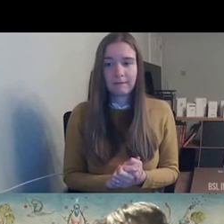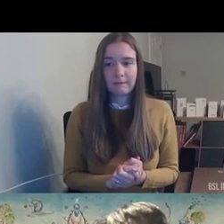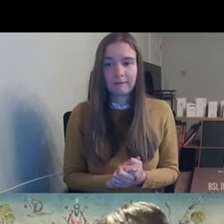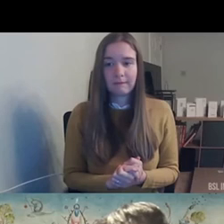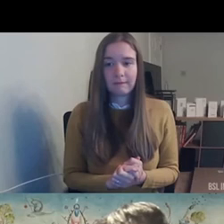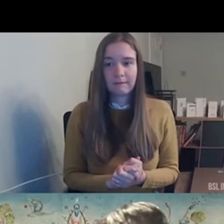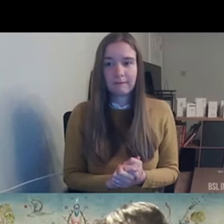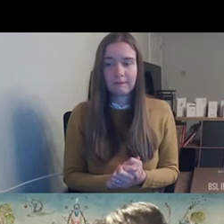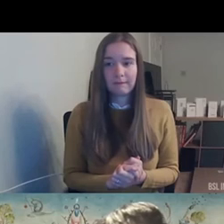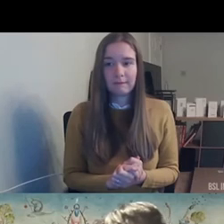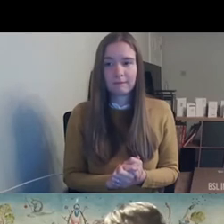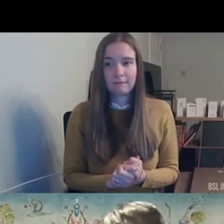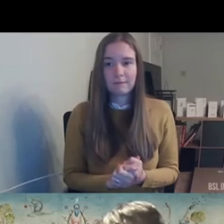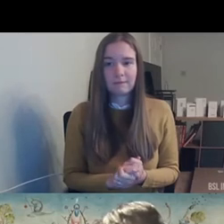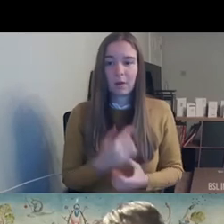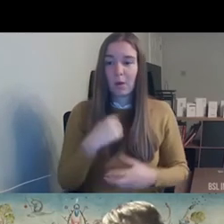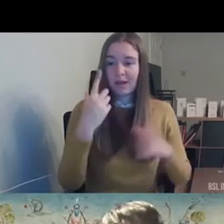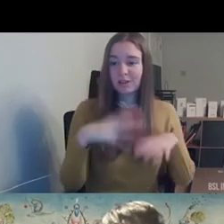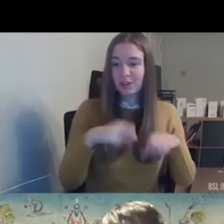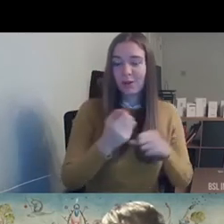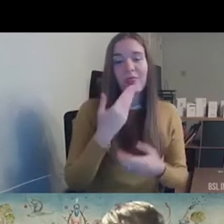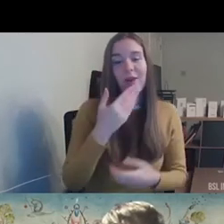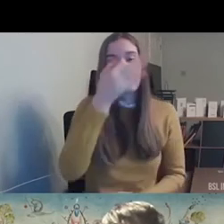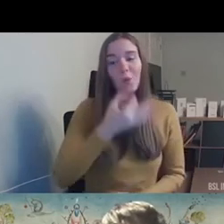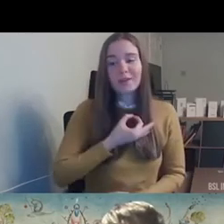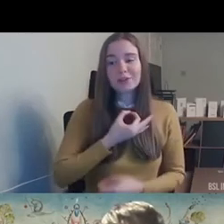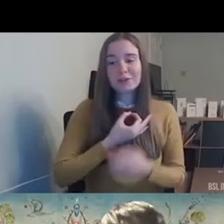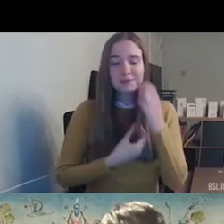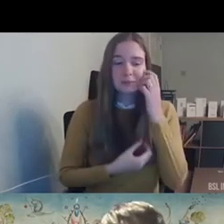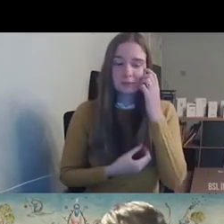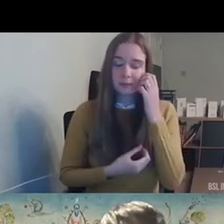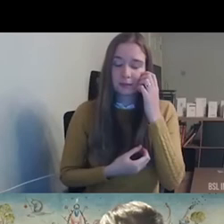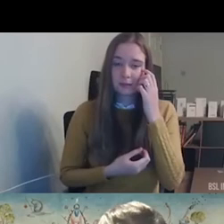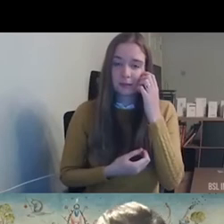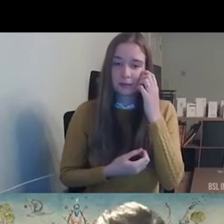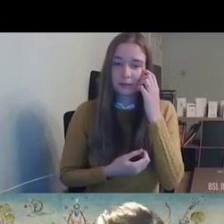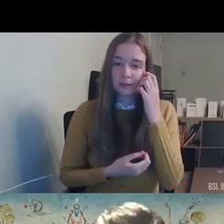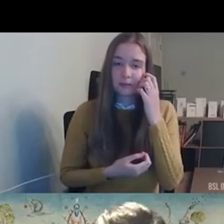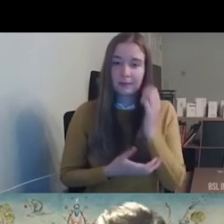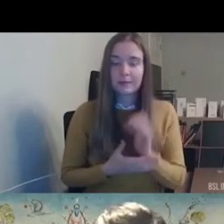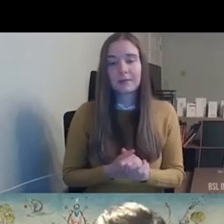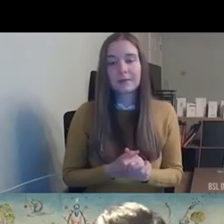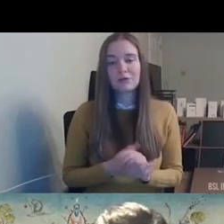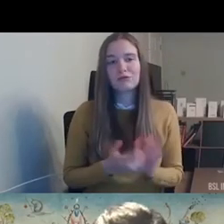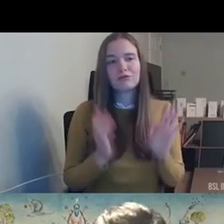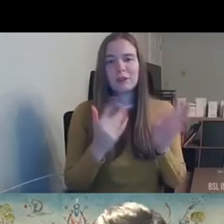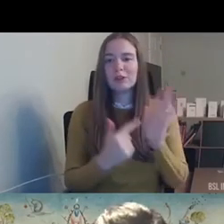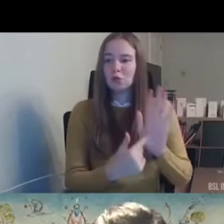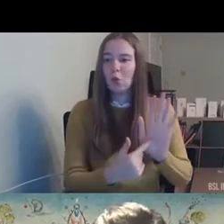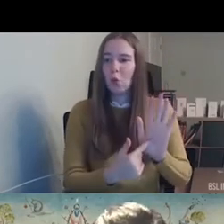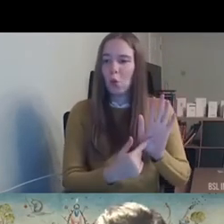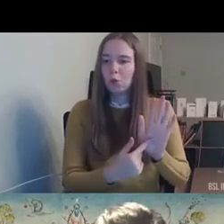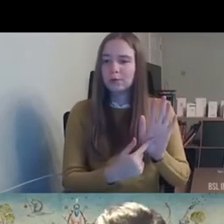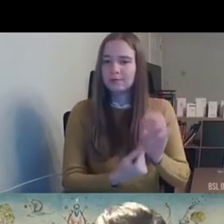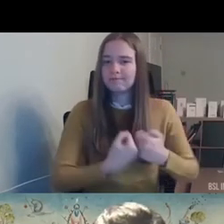Maybe I'll start. Thanks for the question, because I think it really hits the heart of our project in two